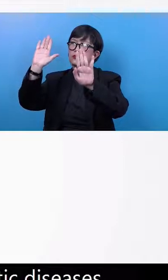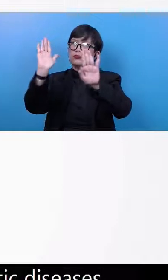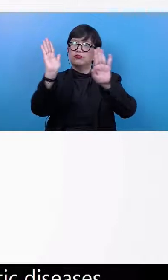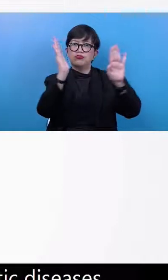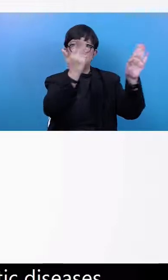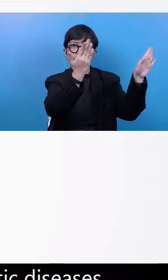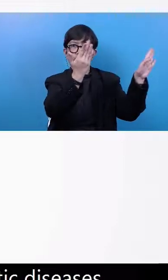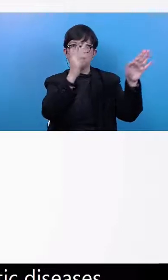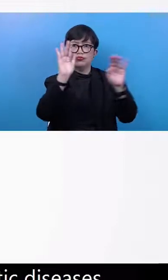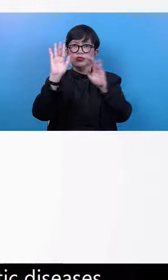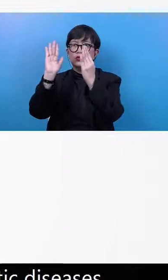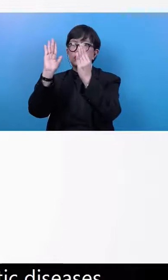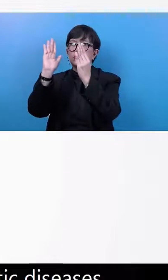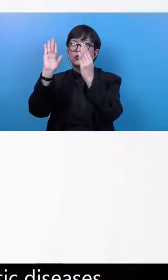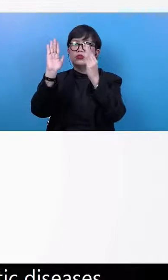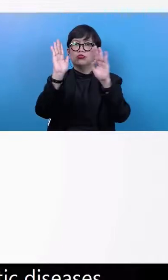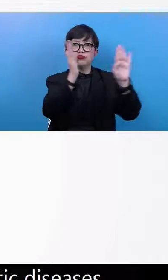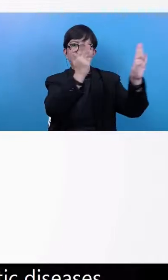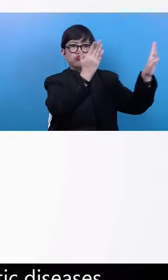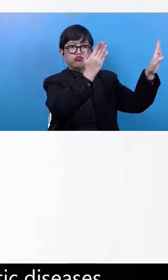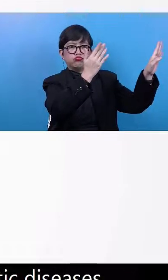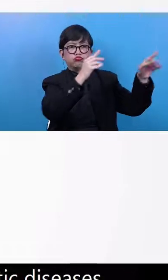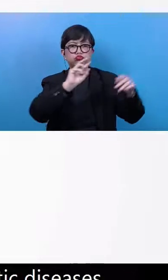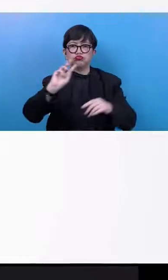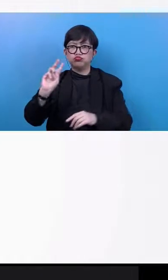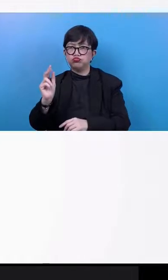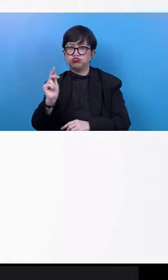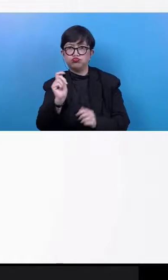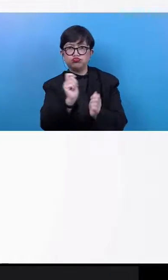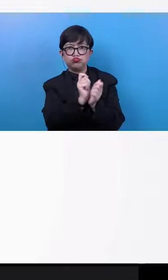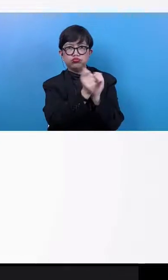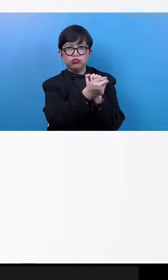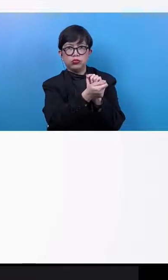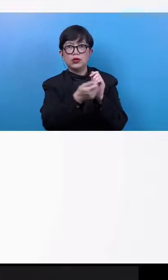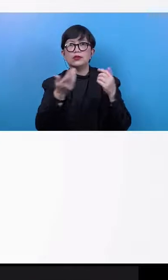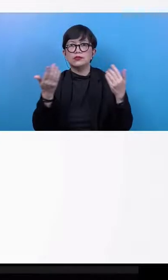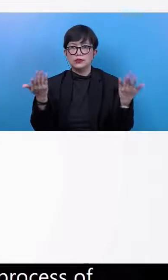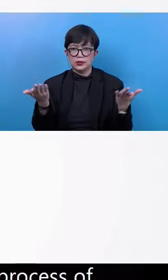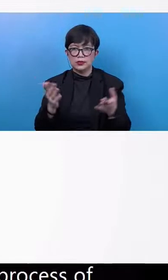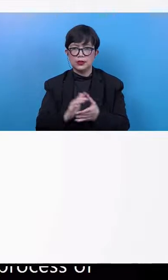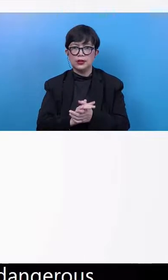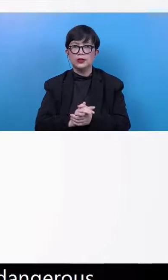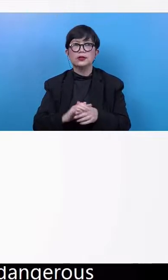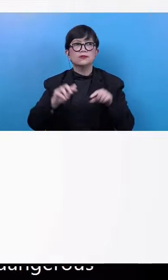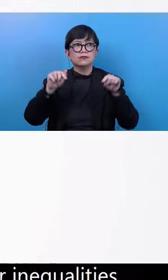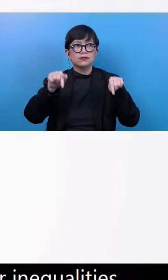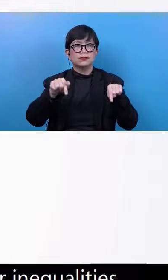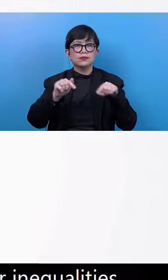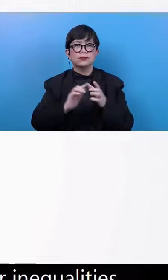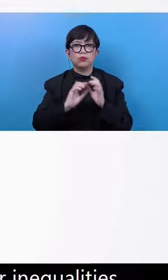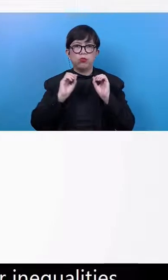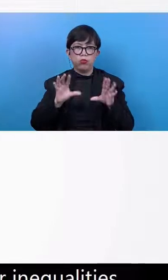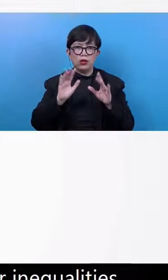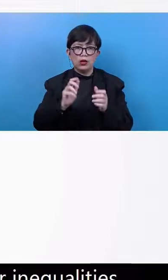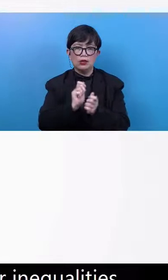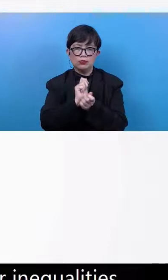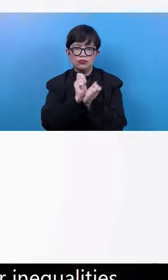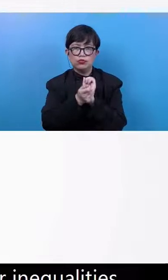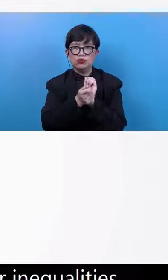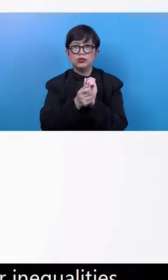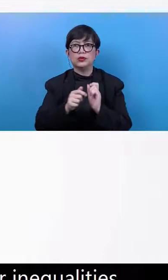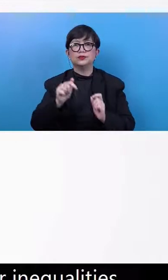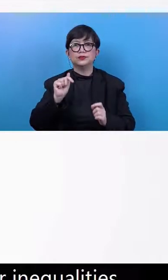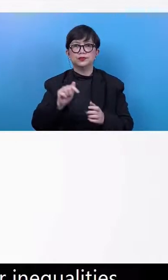are manifestations of a broader process of planetary change that is making for a more dangerous world, and where